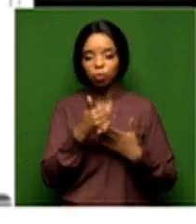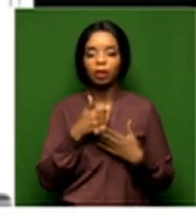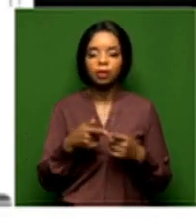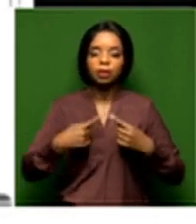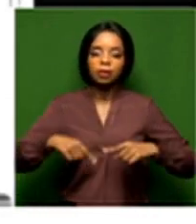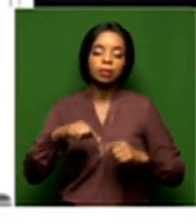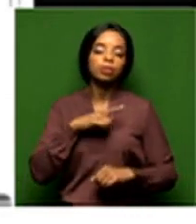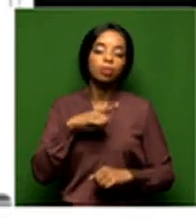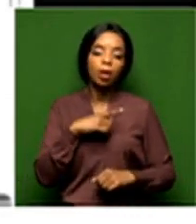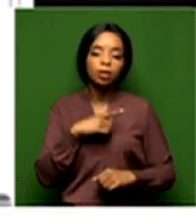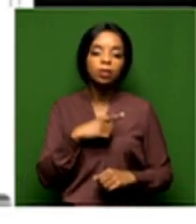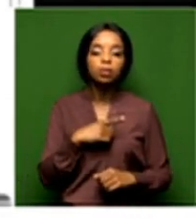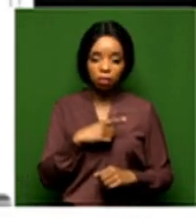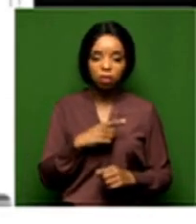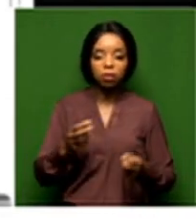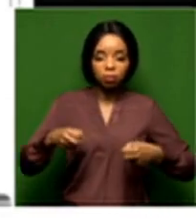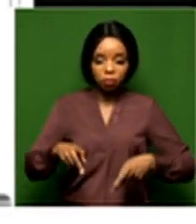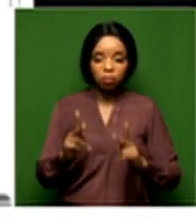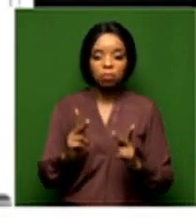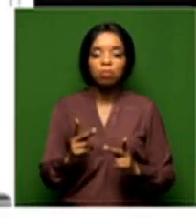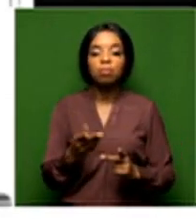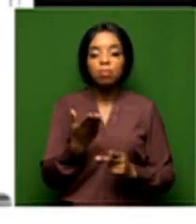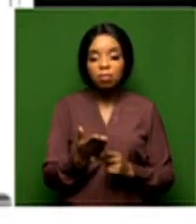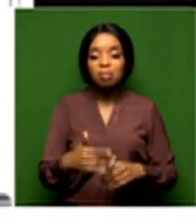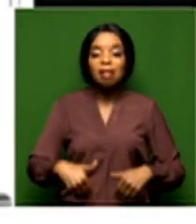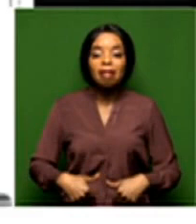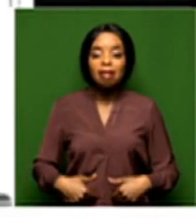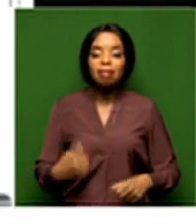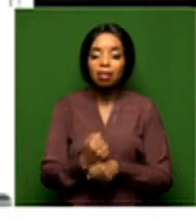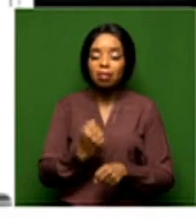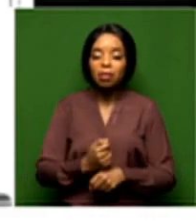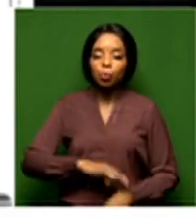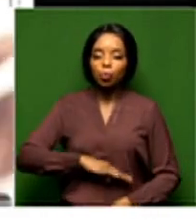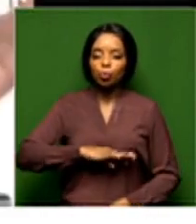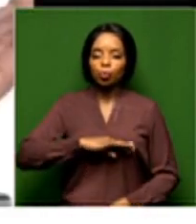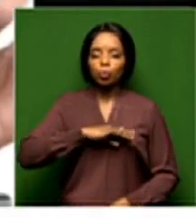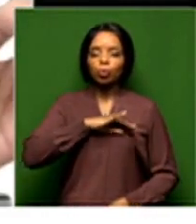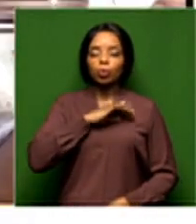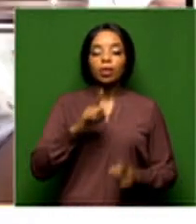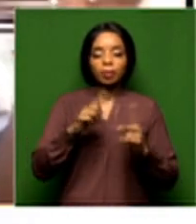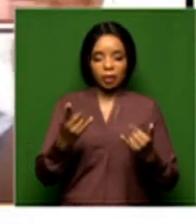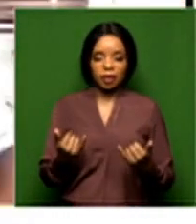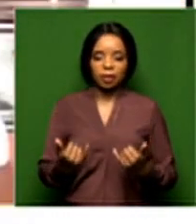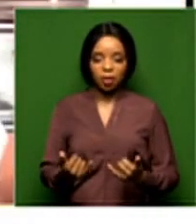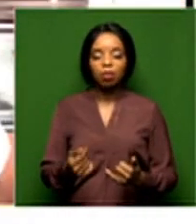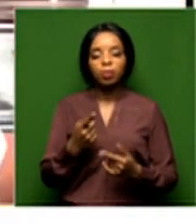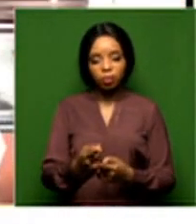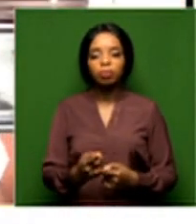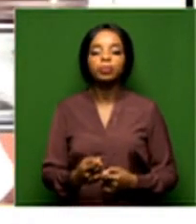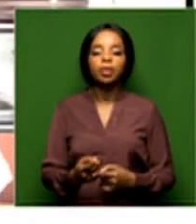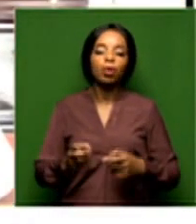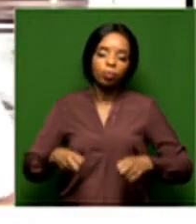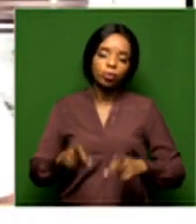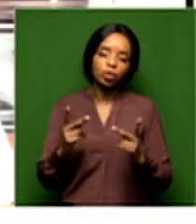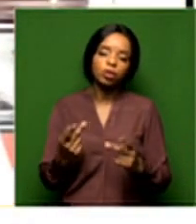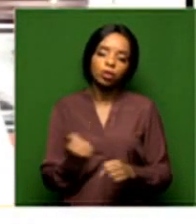opportunity. I mean, in Daliba Mula, so this is an opportunity for filmmakers to make money. Why not? I've got the program. I'm calling